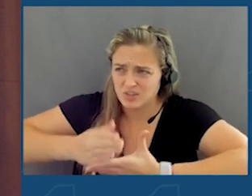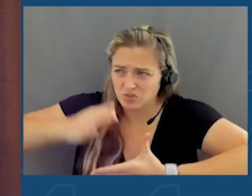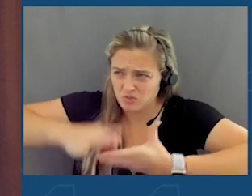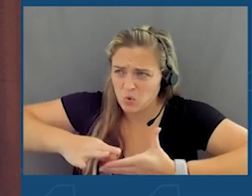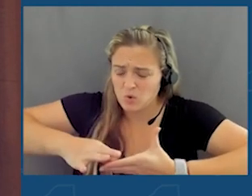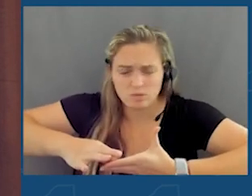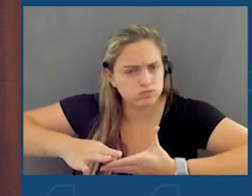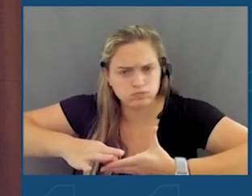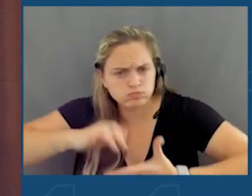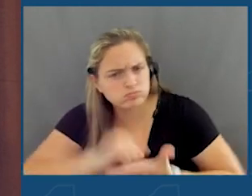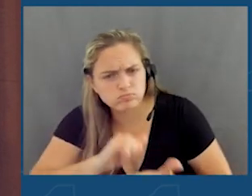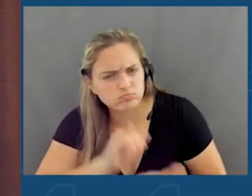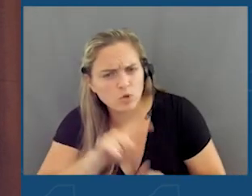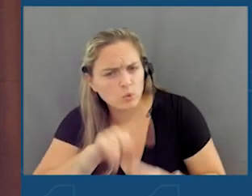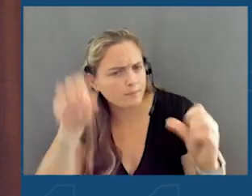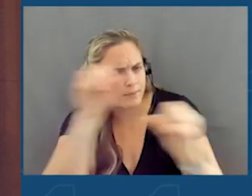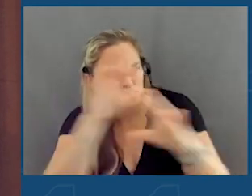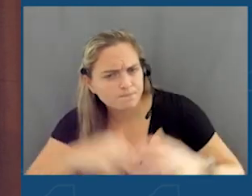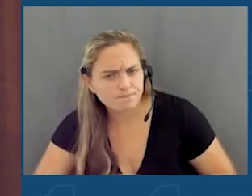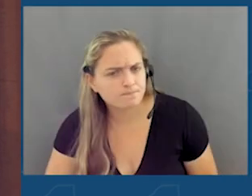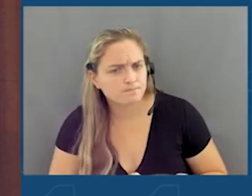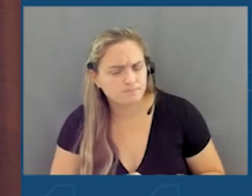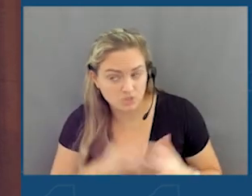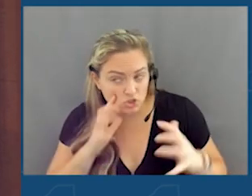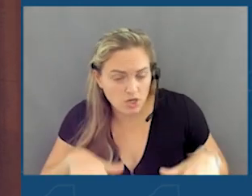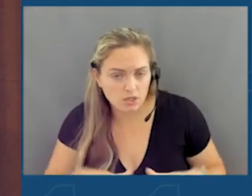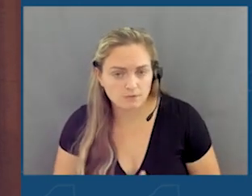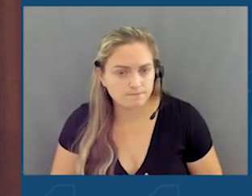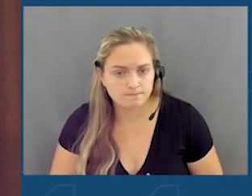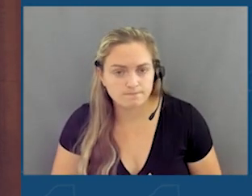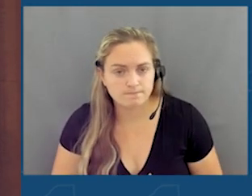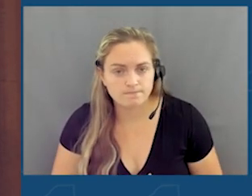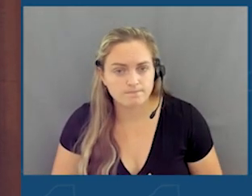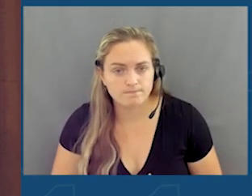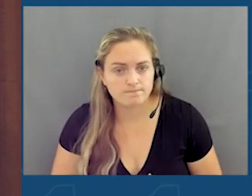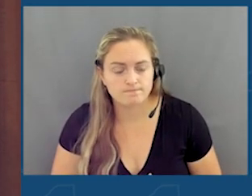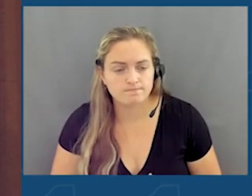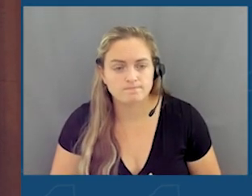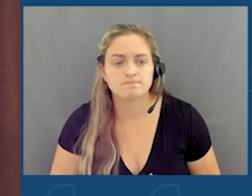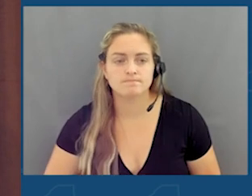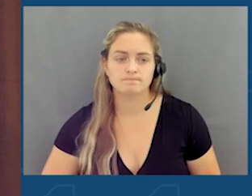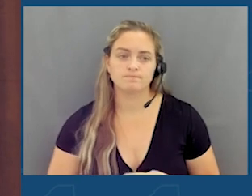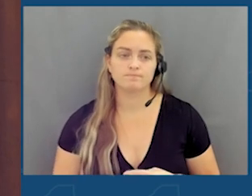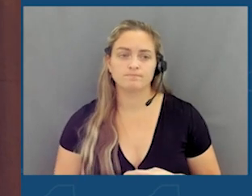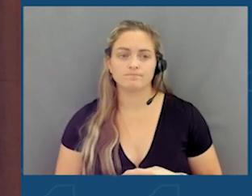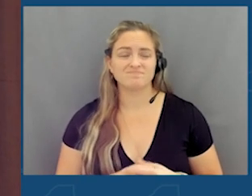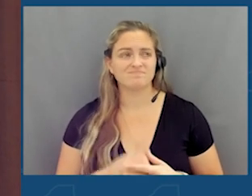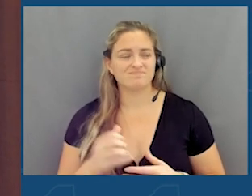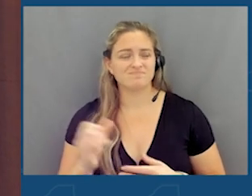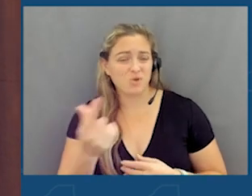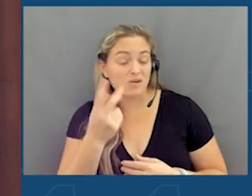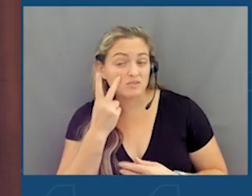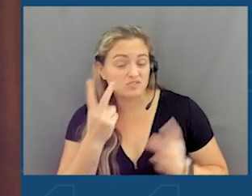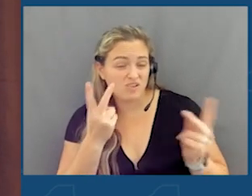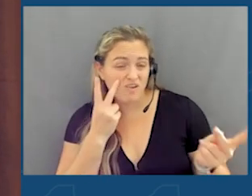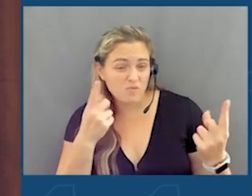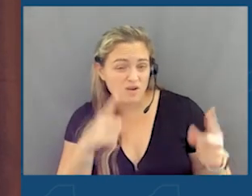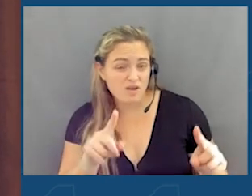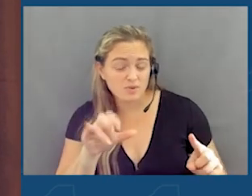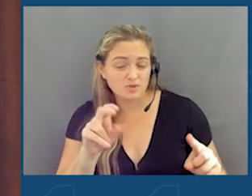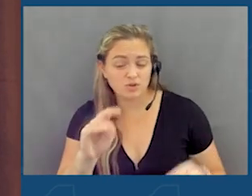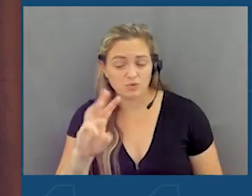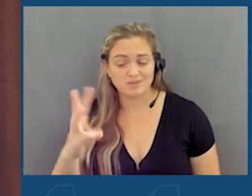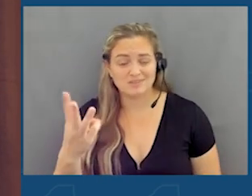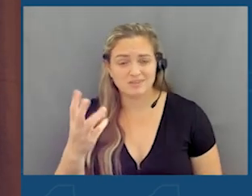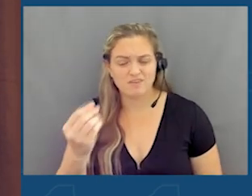in America. It is shocking. It is shocking. And we all saw, as I mentioned, what happened on January 6th a